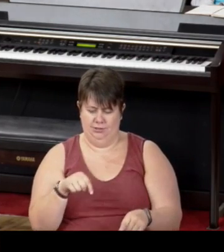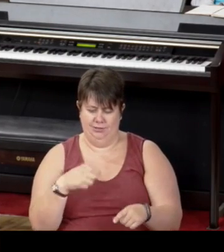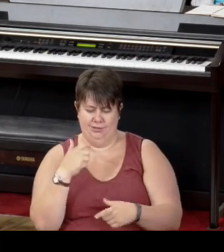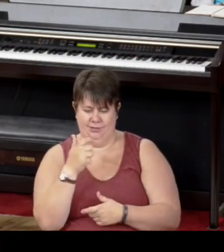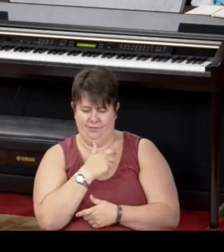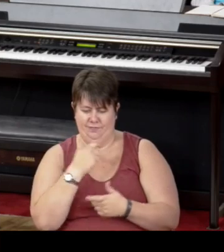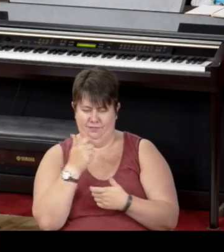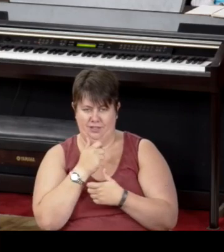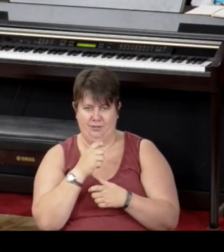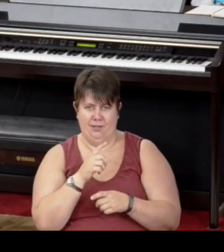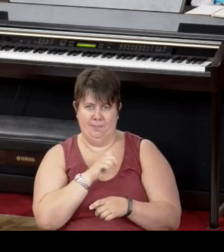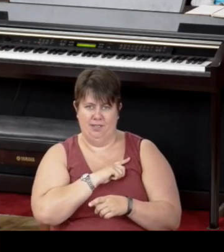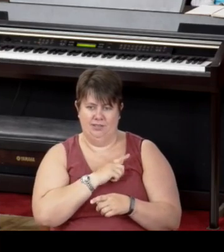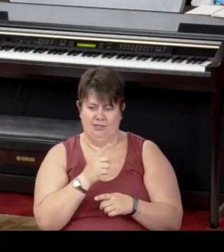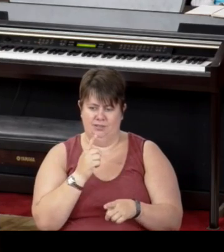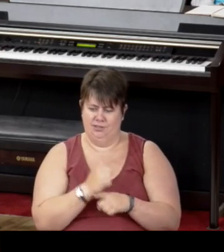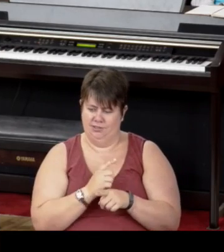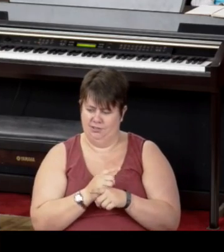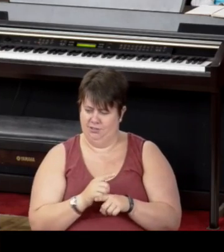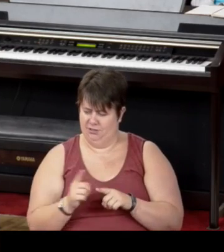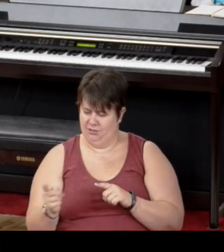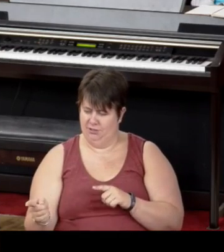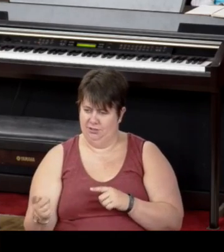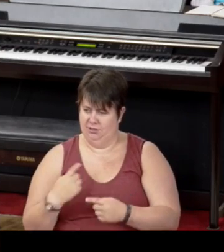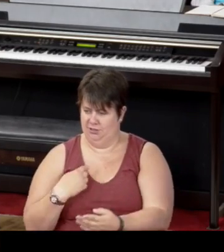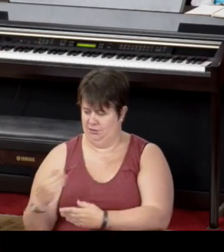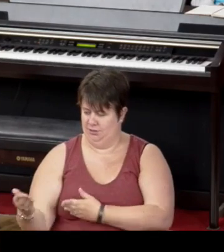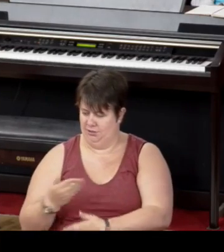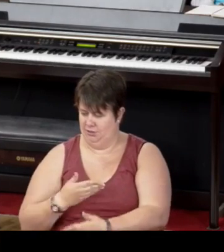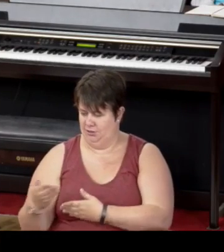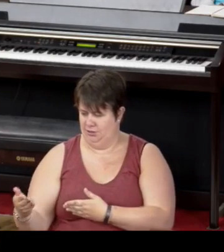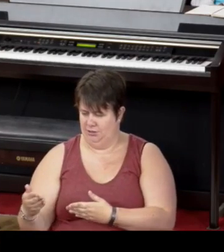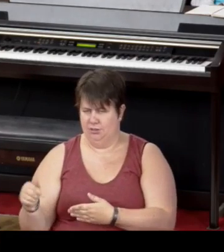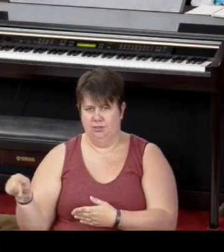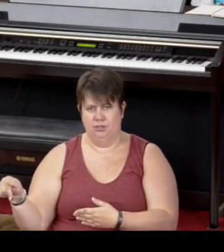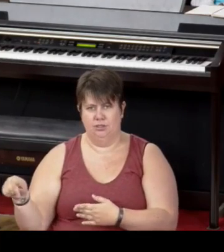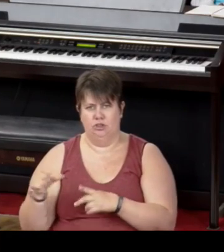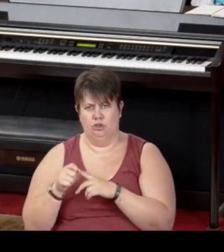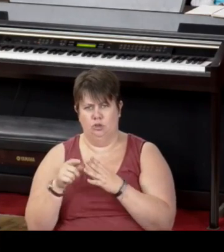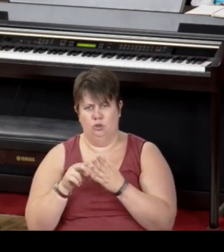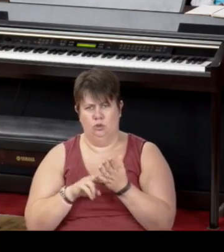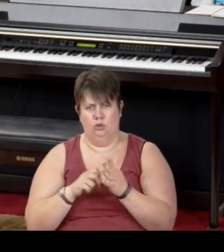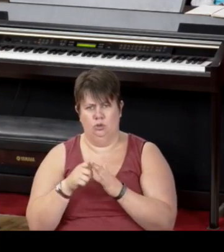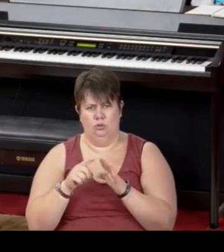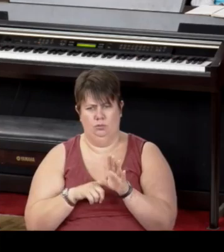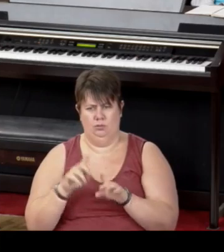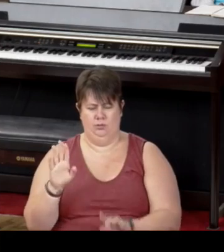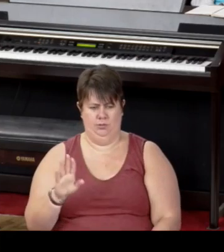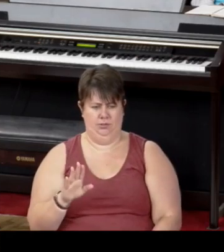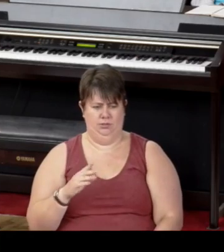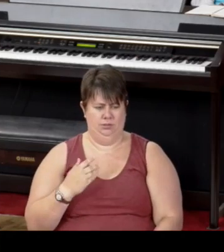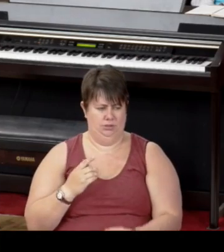with his donkey before he suddenly stops and thinks, hang on a minute, my donkey's talking to me.